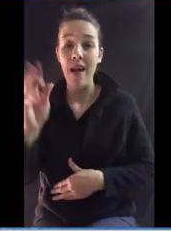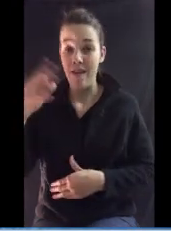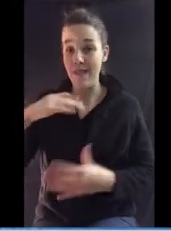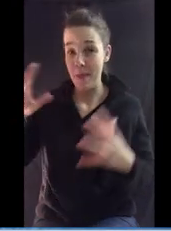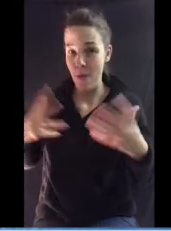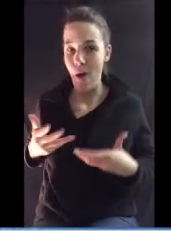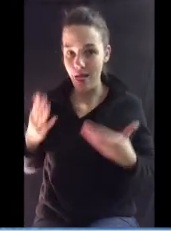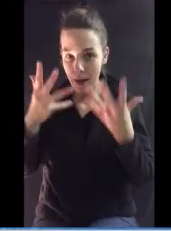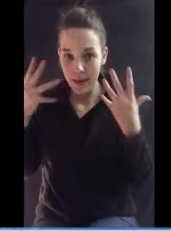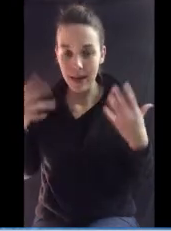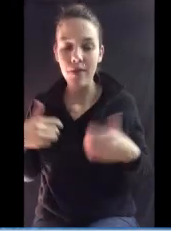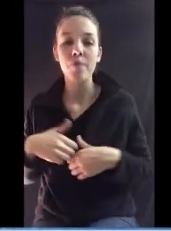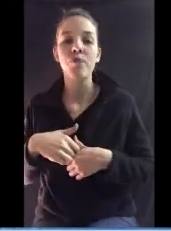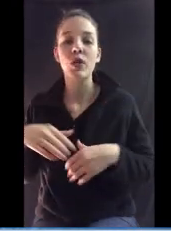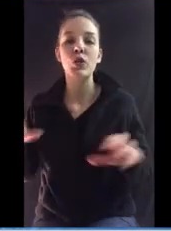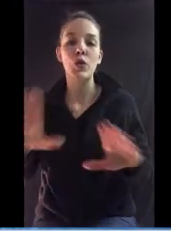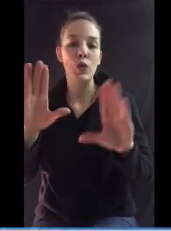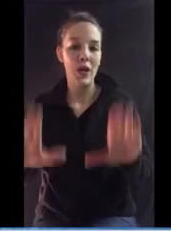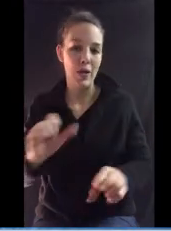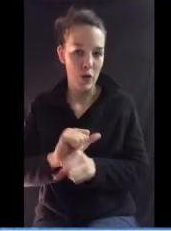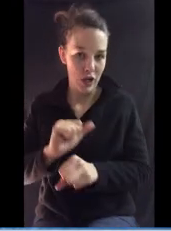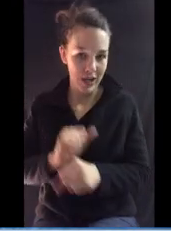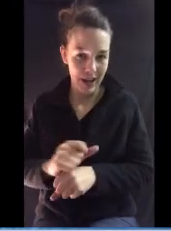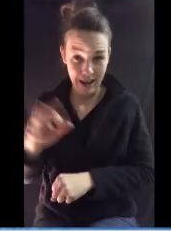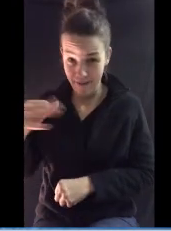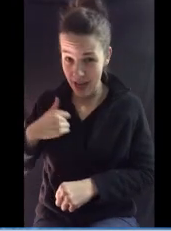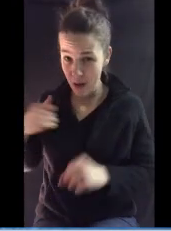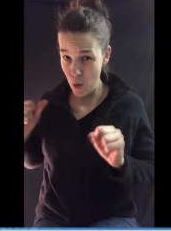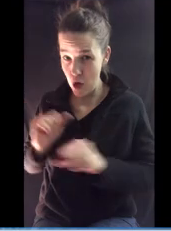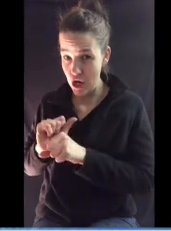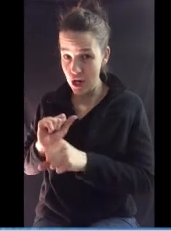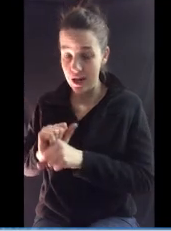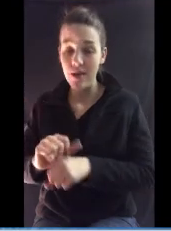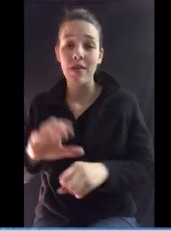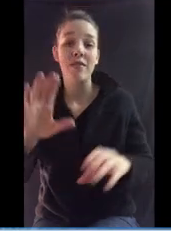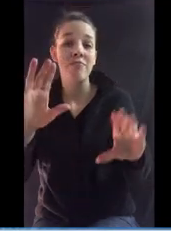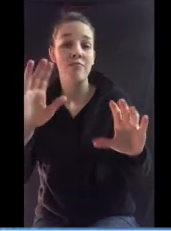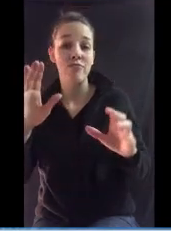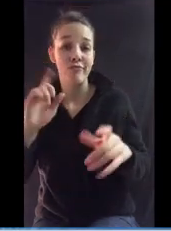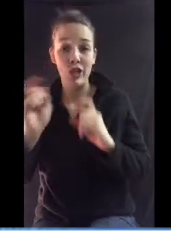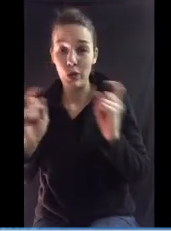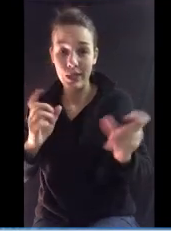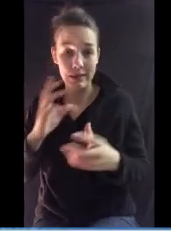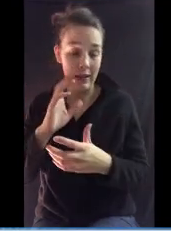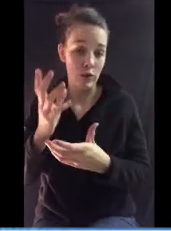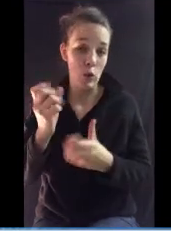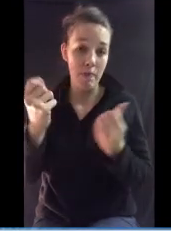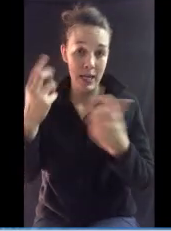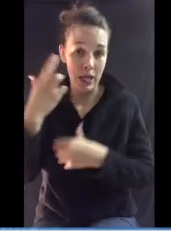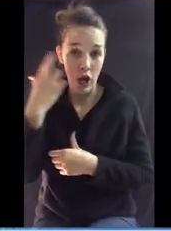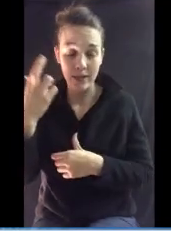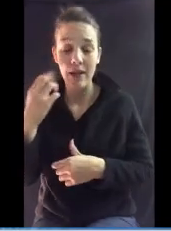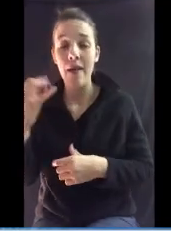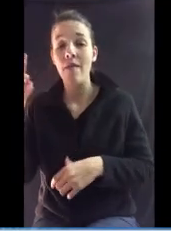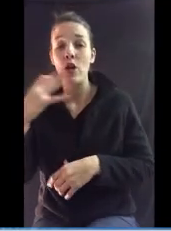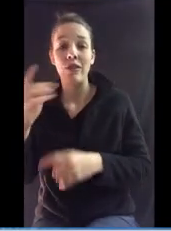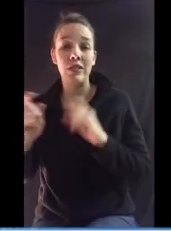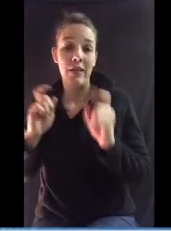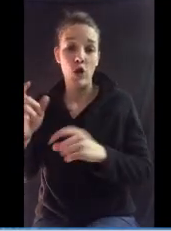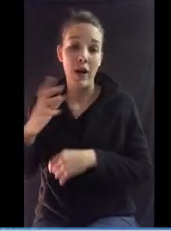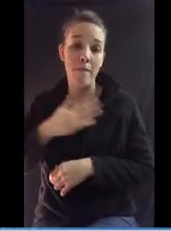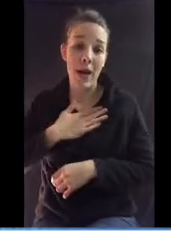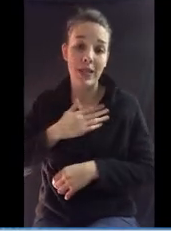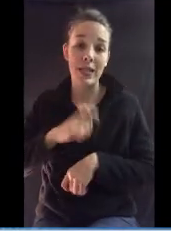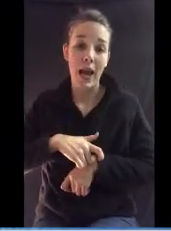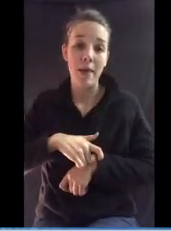Others will feel welcomed. If I am welcoming. It will do great work. If I work. It will make generous gifts to many